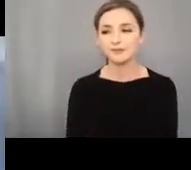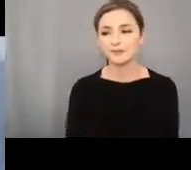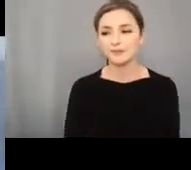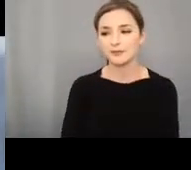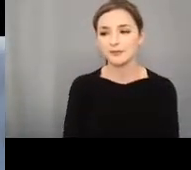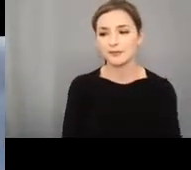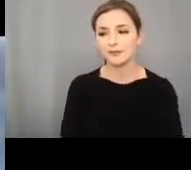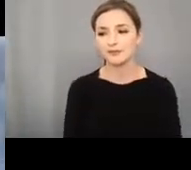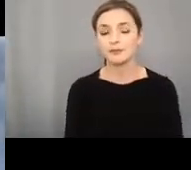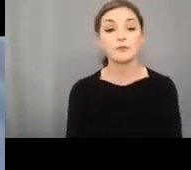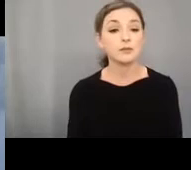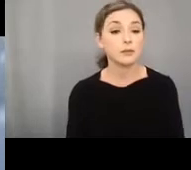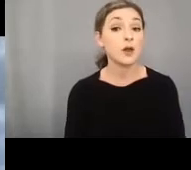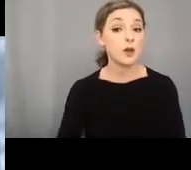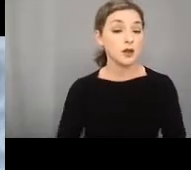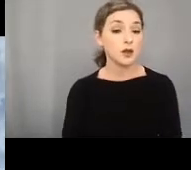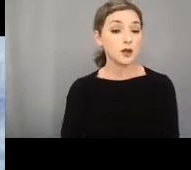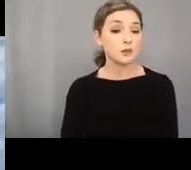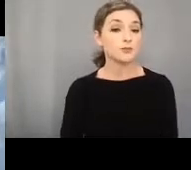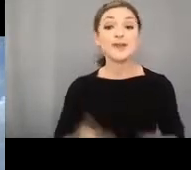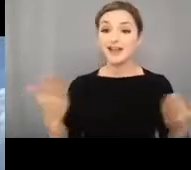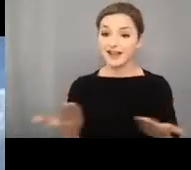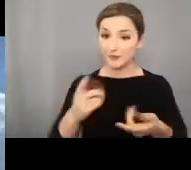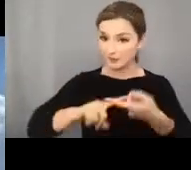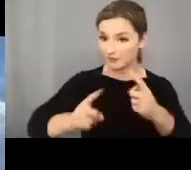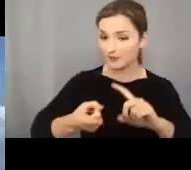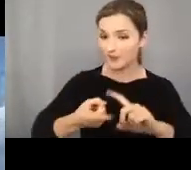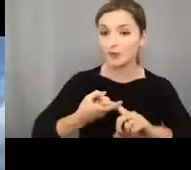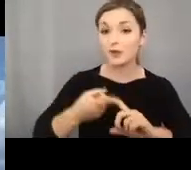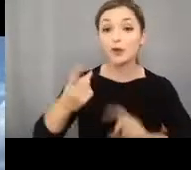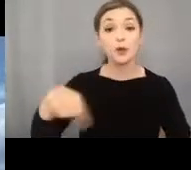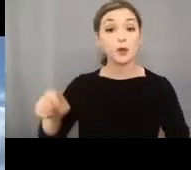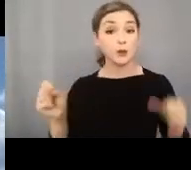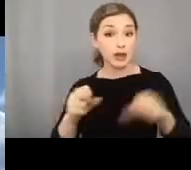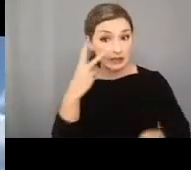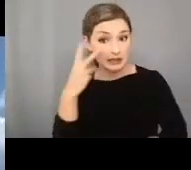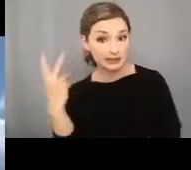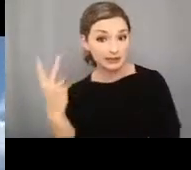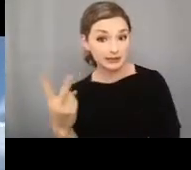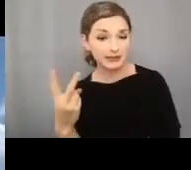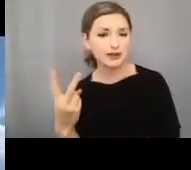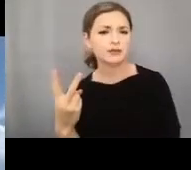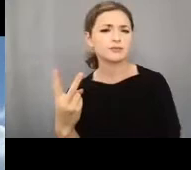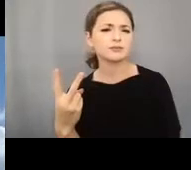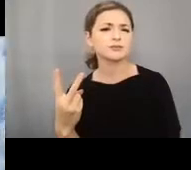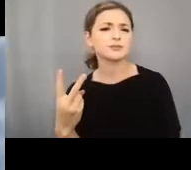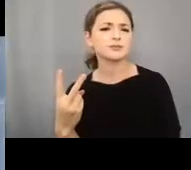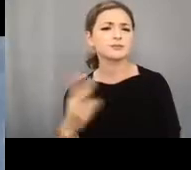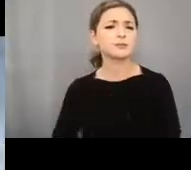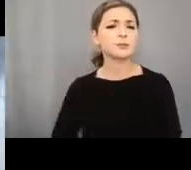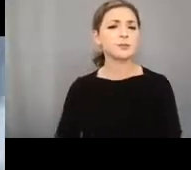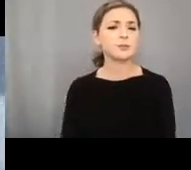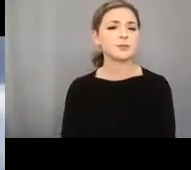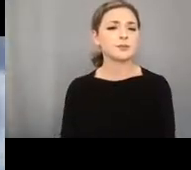All right, so from right here, friends, you can see the top. Let's see, where was I? Okay, let's see if I can show